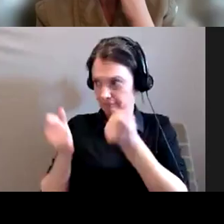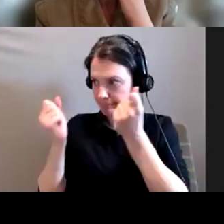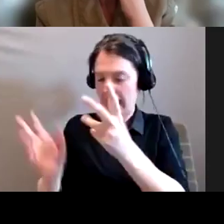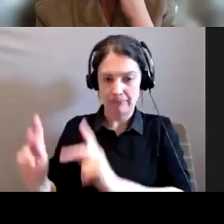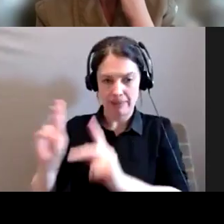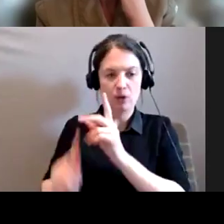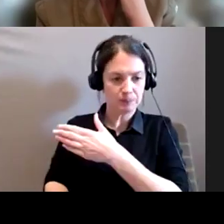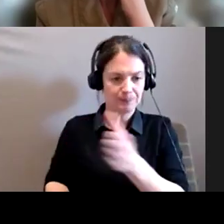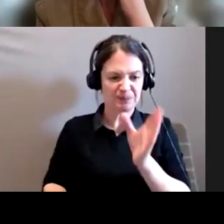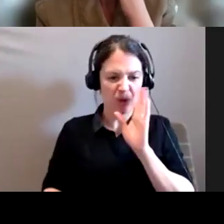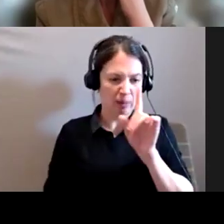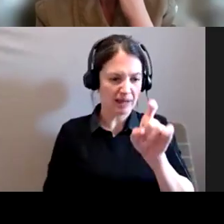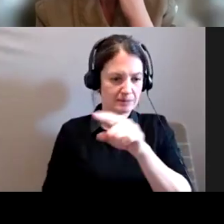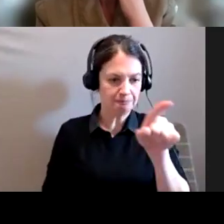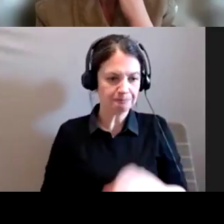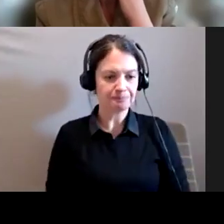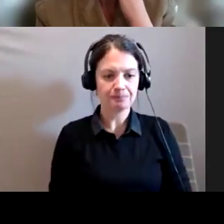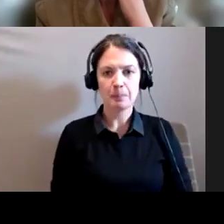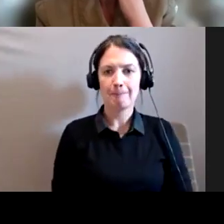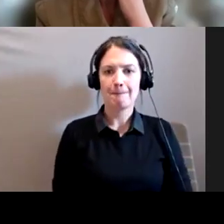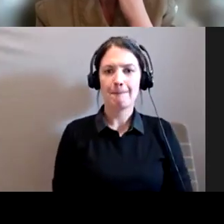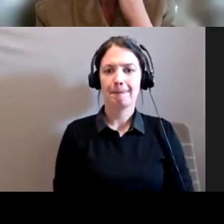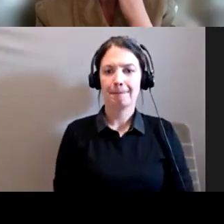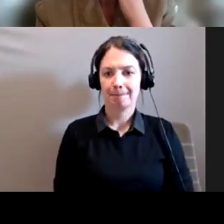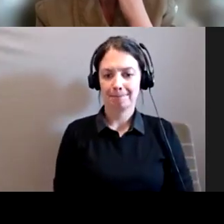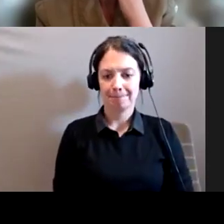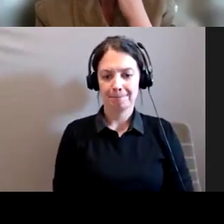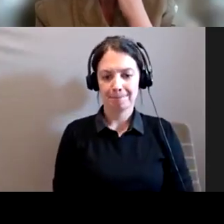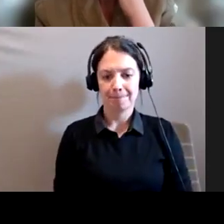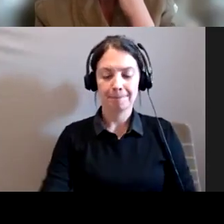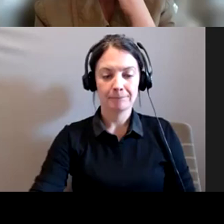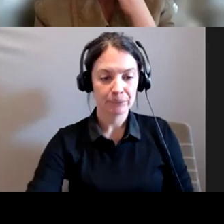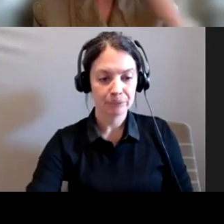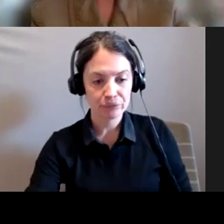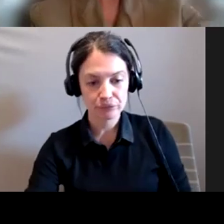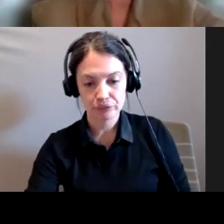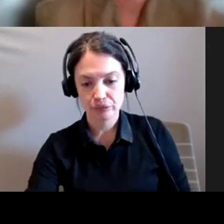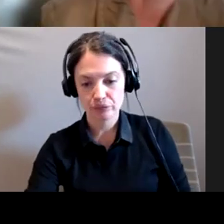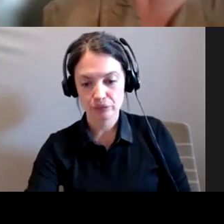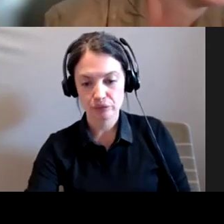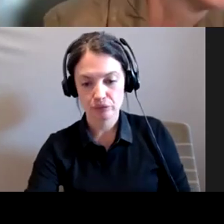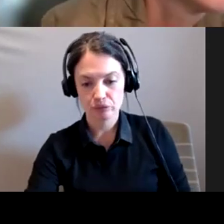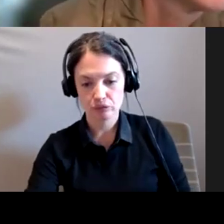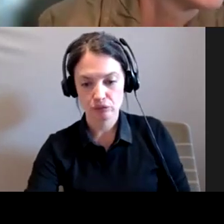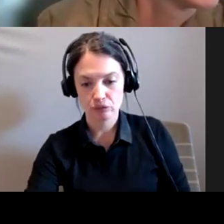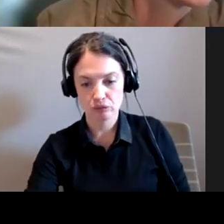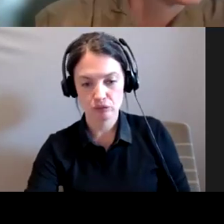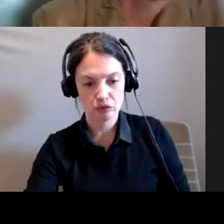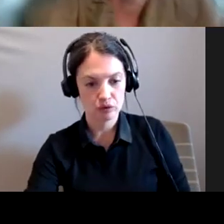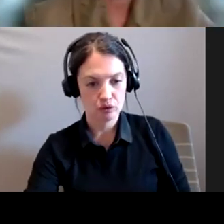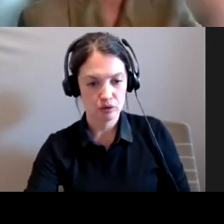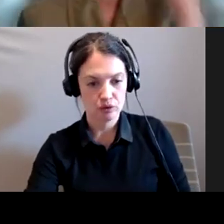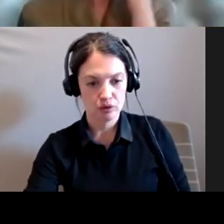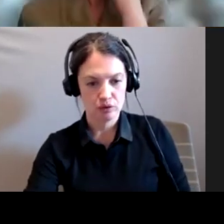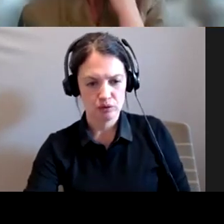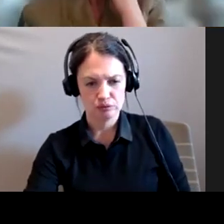touching a nerve. Um, so let's see, what do we have for questions? There's someone, and I don't know if